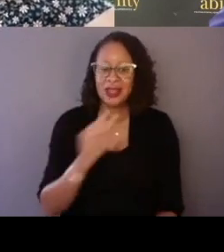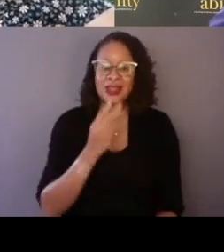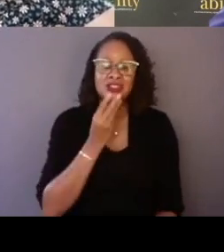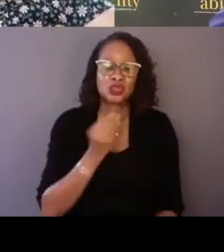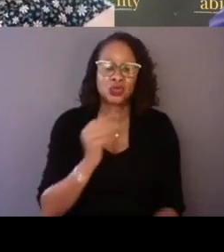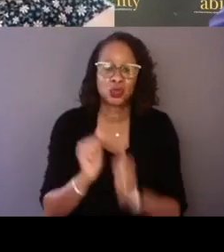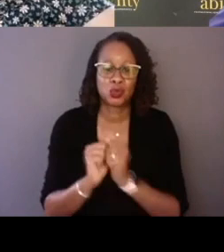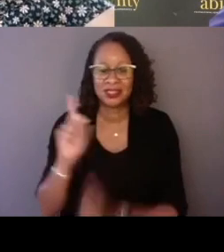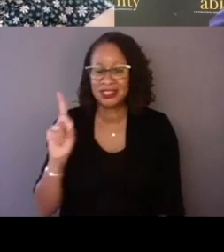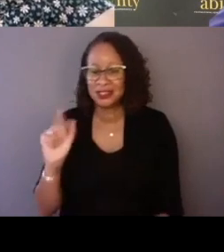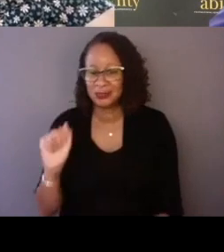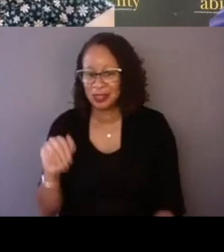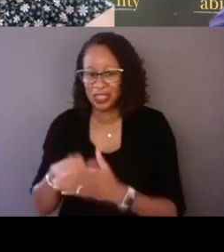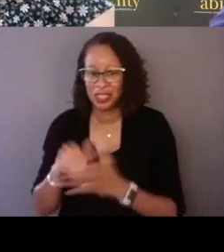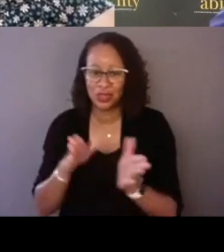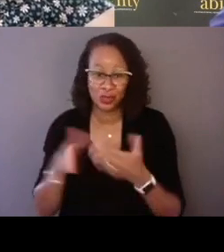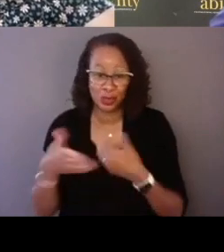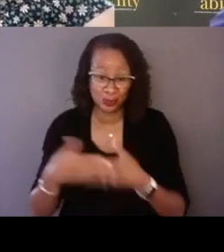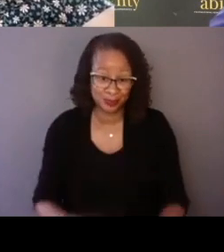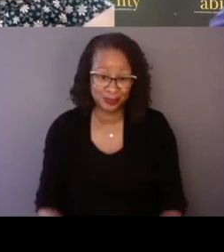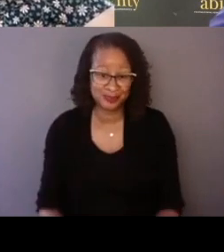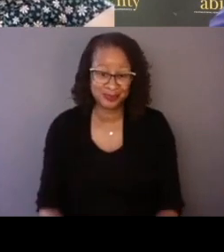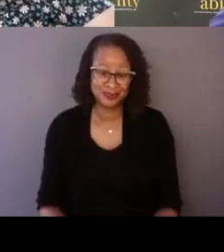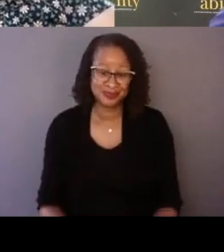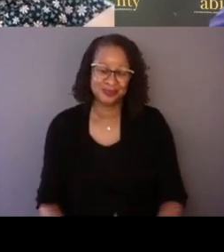the room?